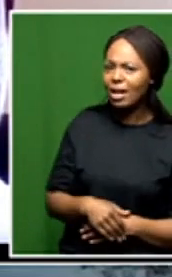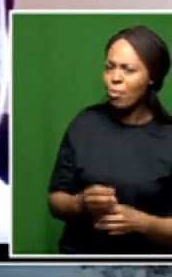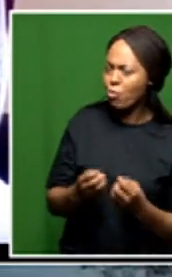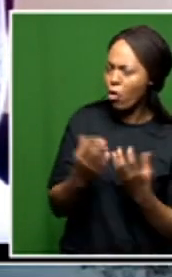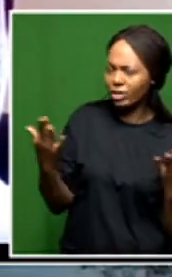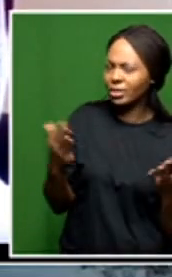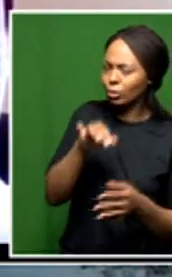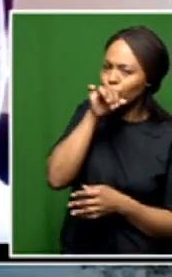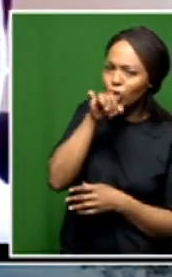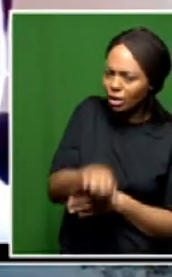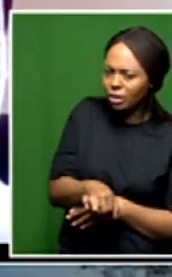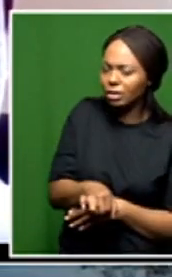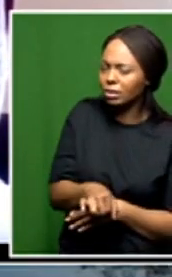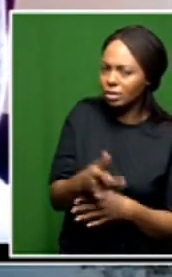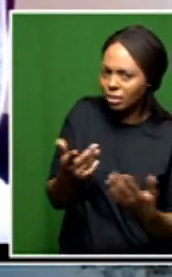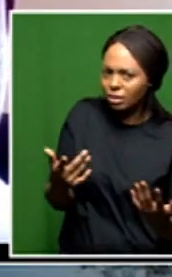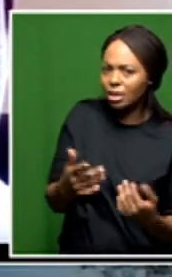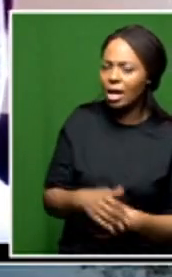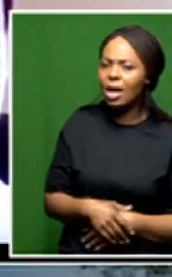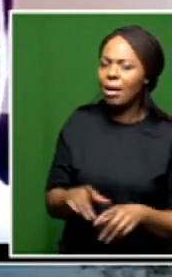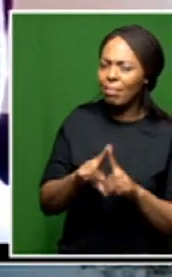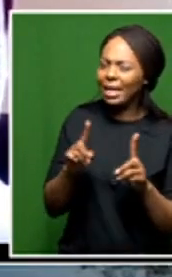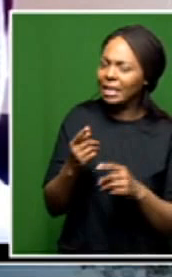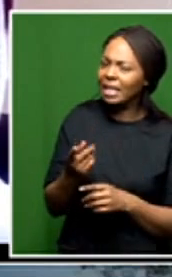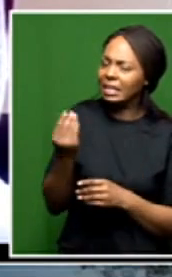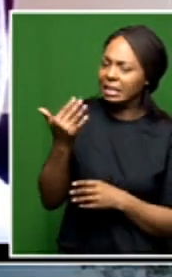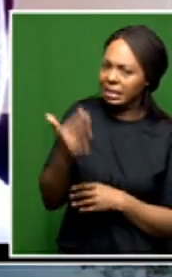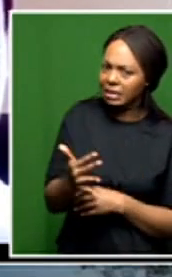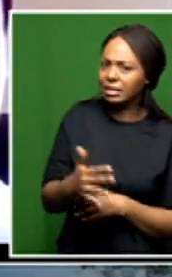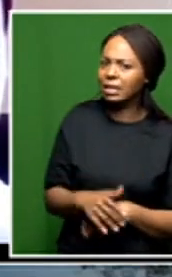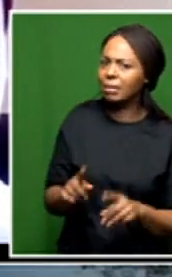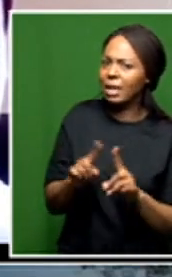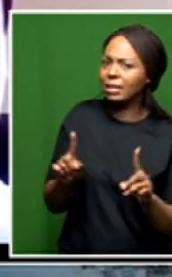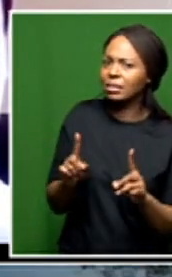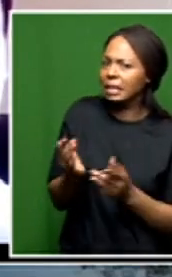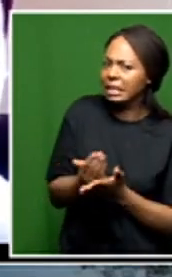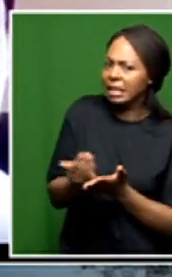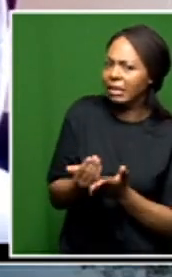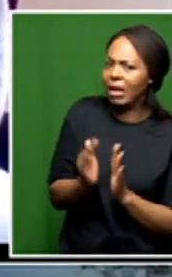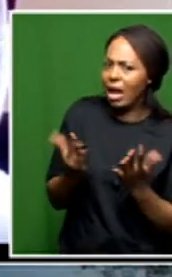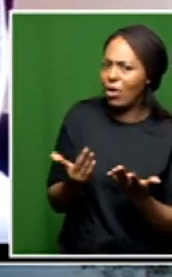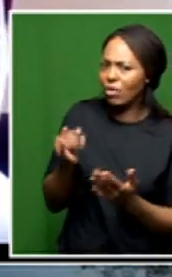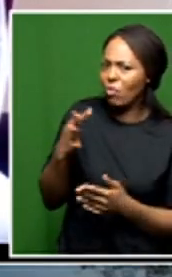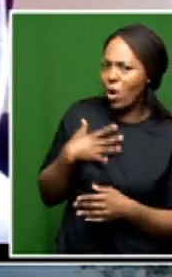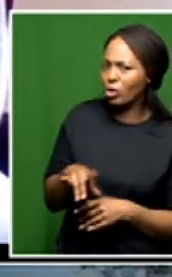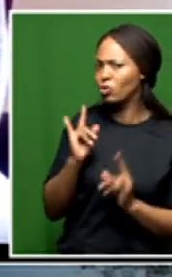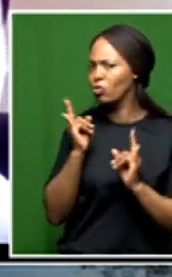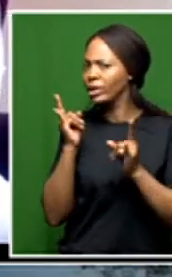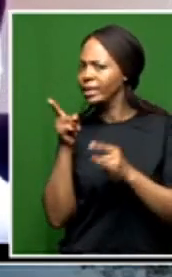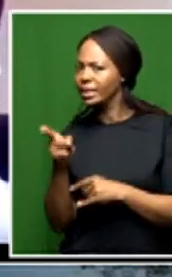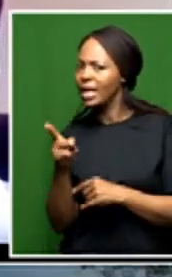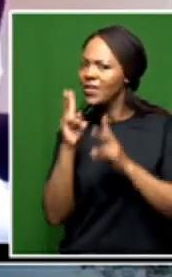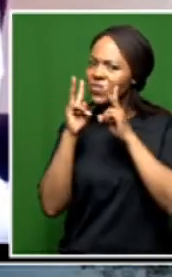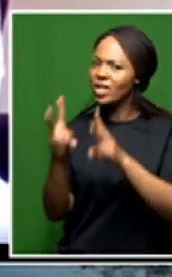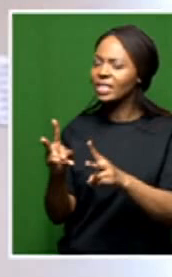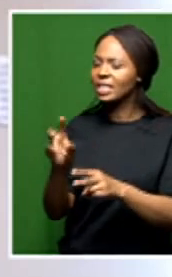people, isn't it? I mean, how can people then budget for a nice vacation to SANParks? You know what is good about